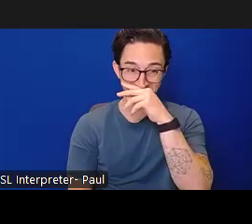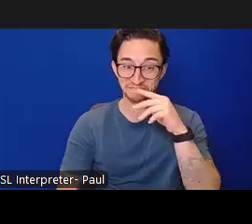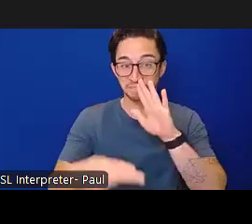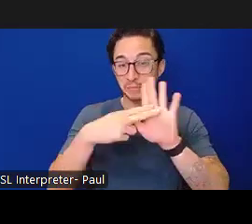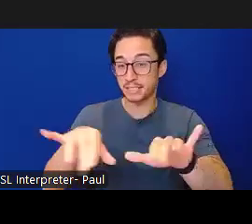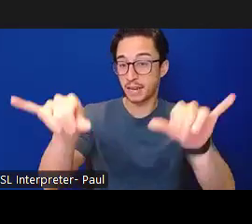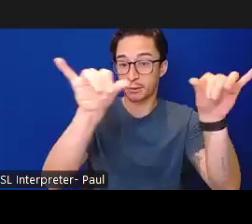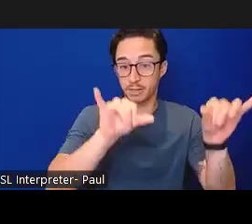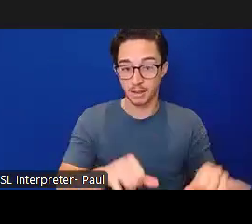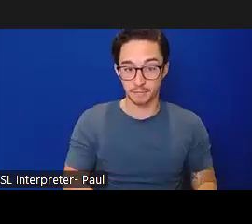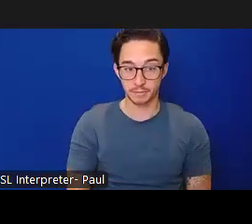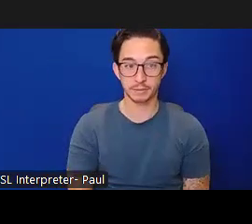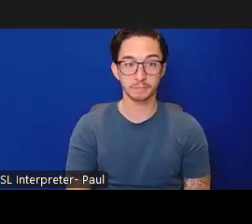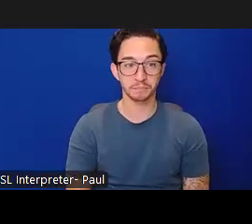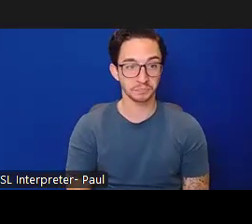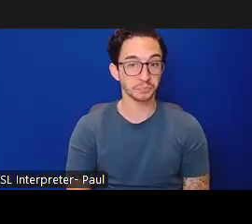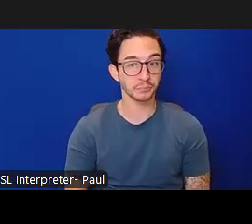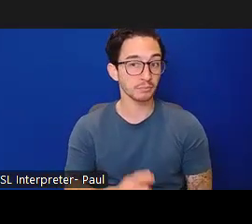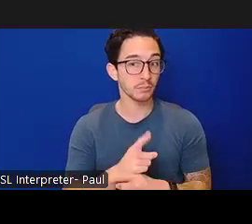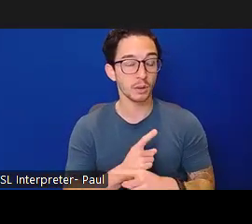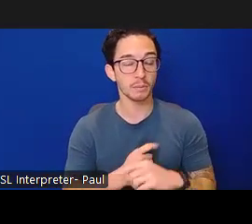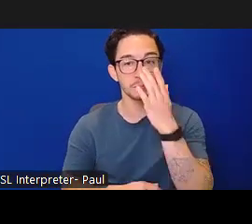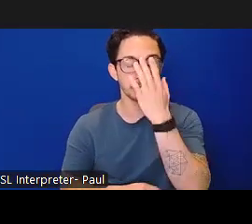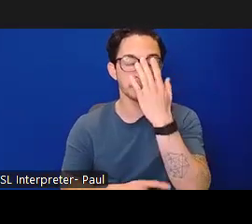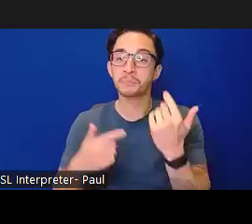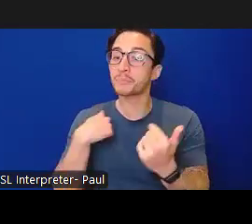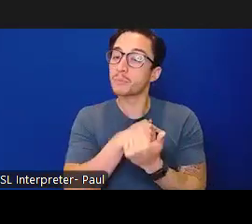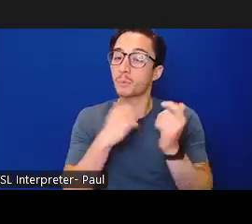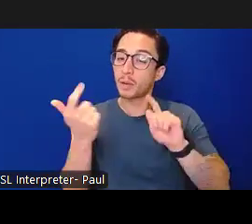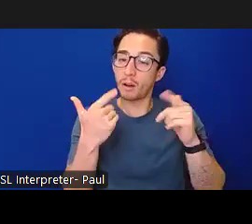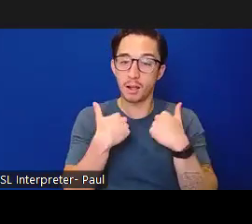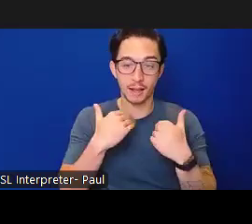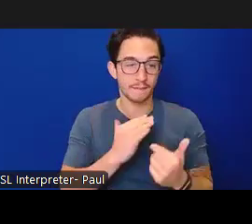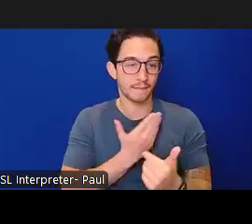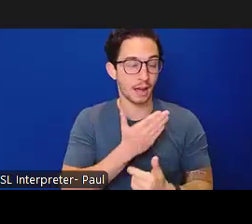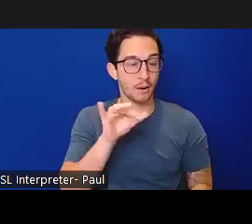stereotypes, right? Because we all have our own bias.